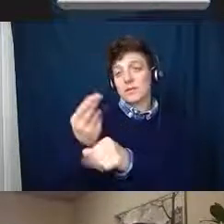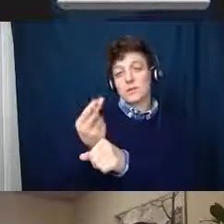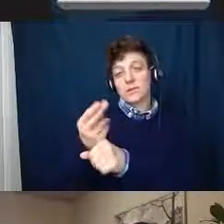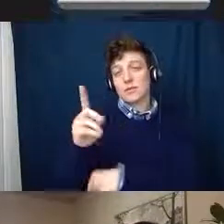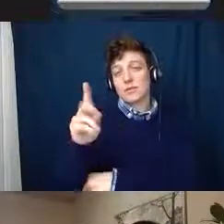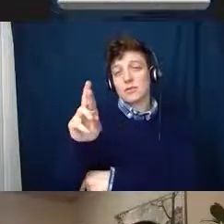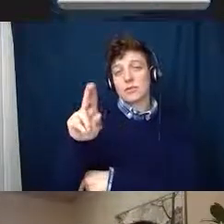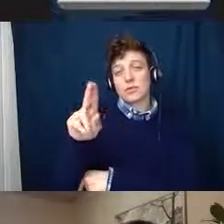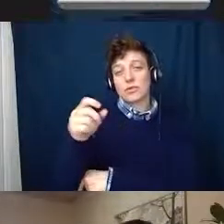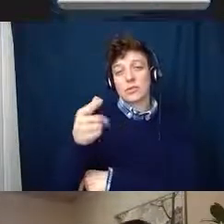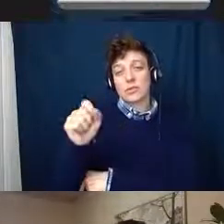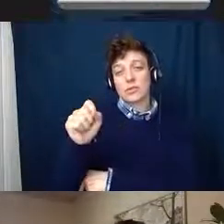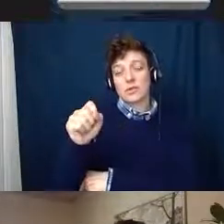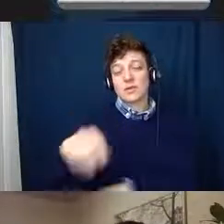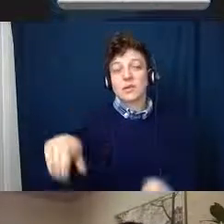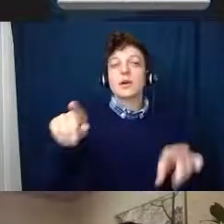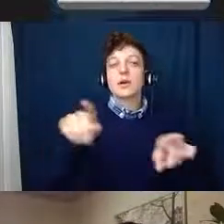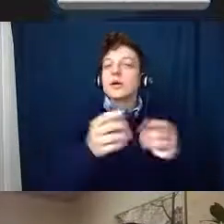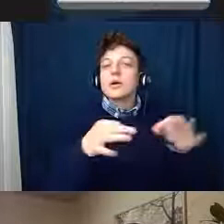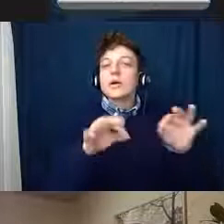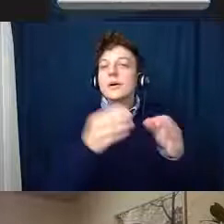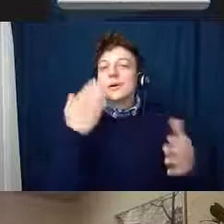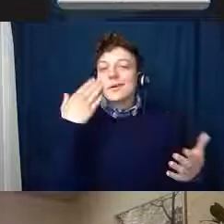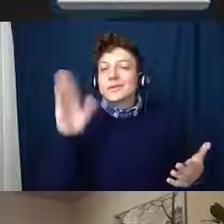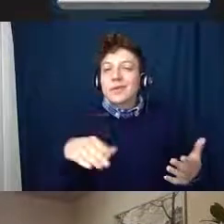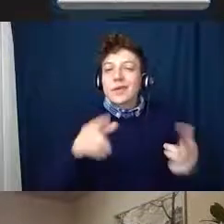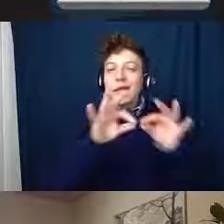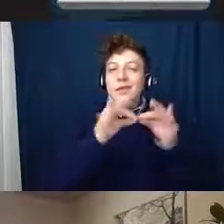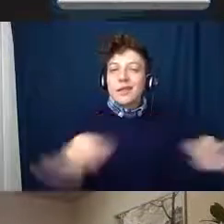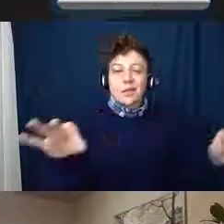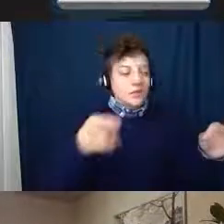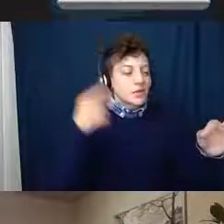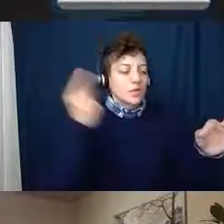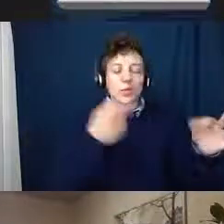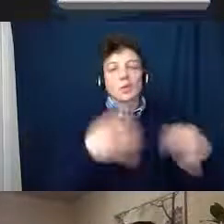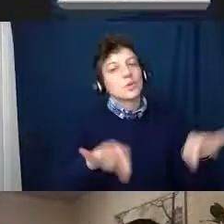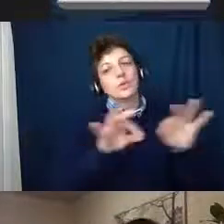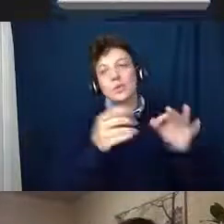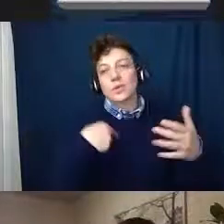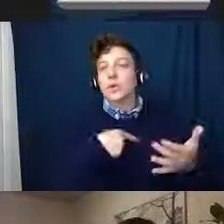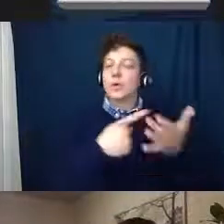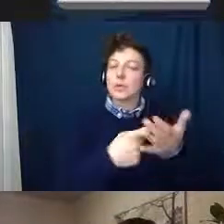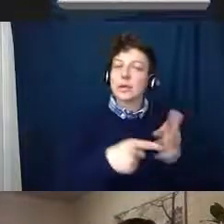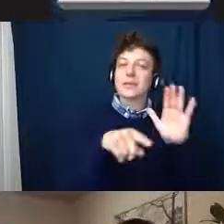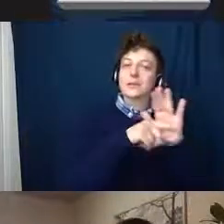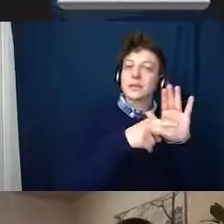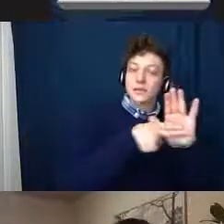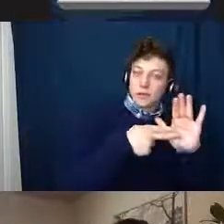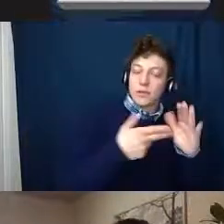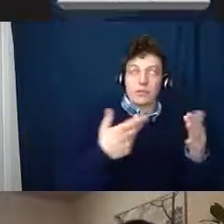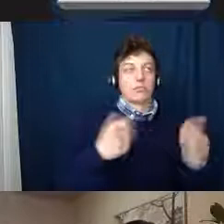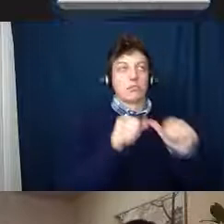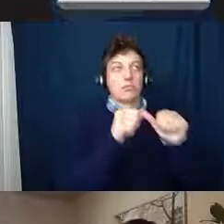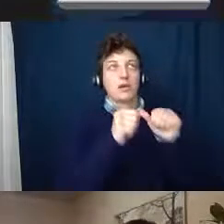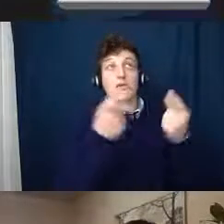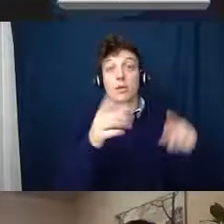And I think it's also really important just to note that language matters. When we talked about stigma, stigma is perpetuated by language.